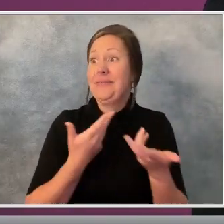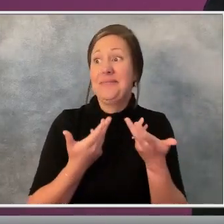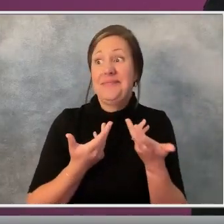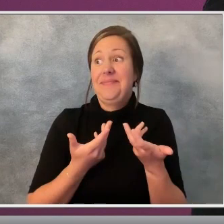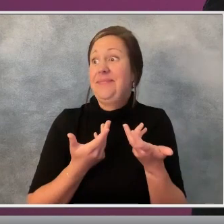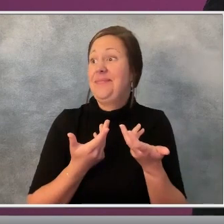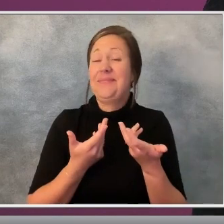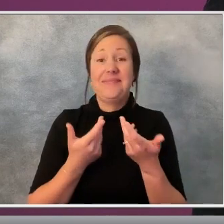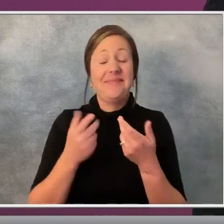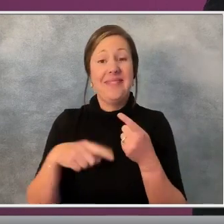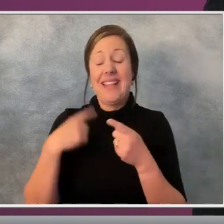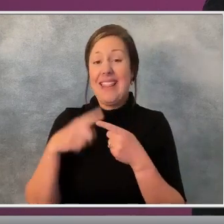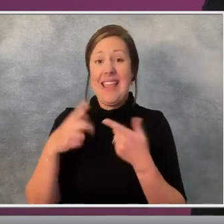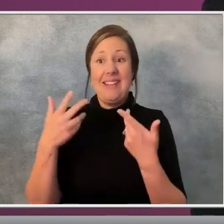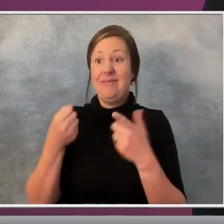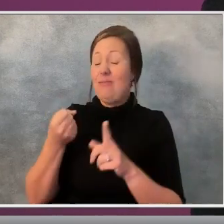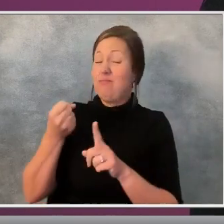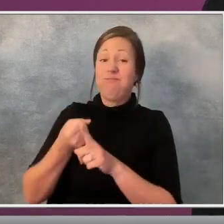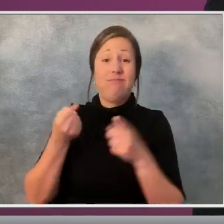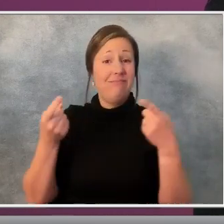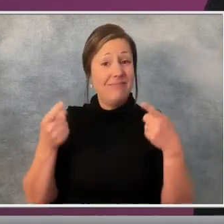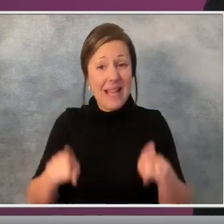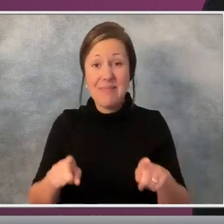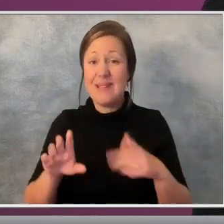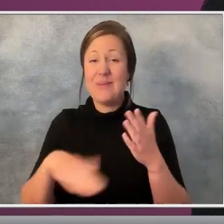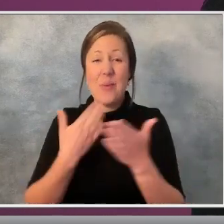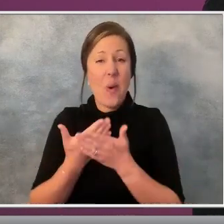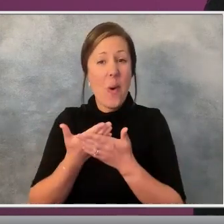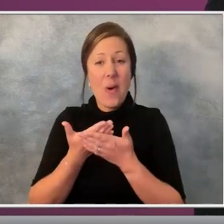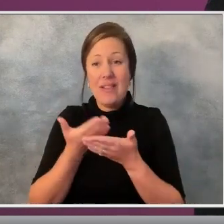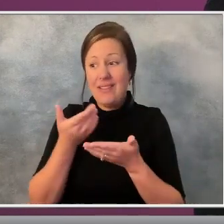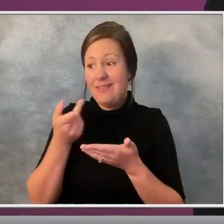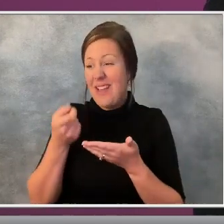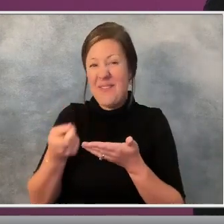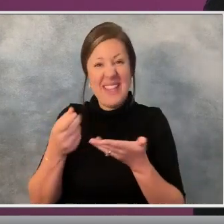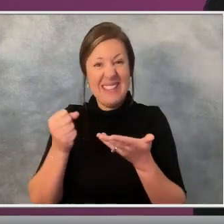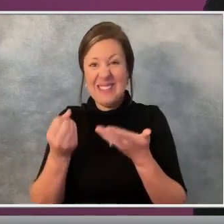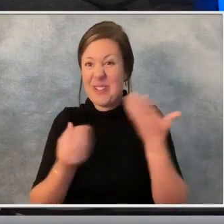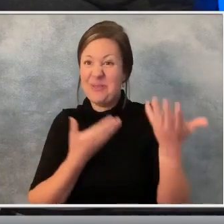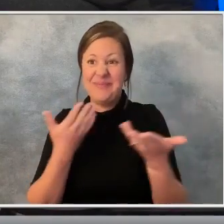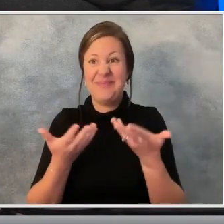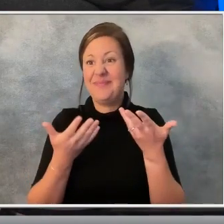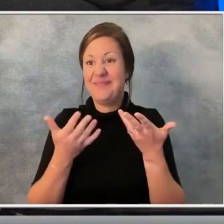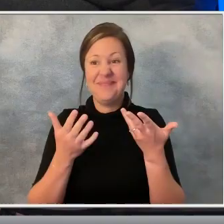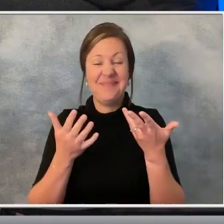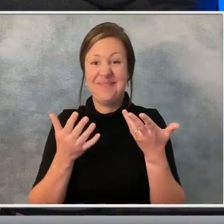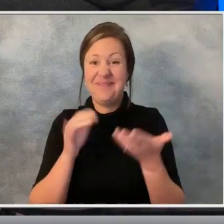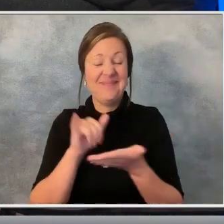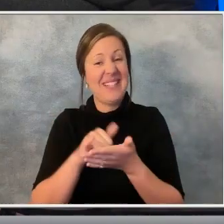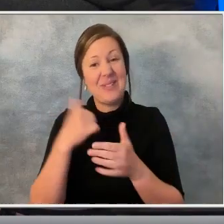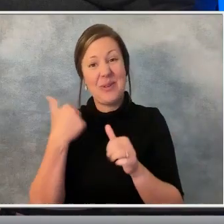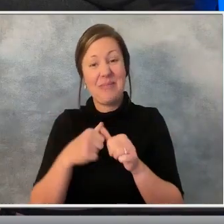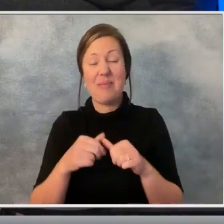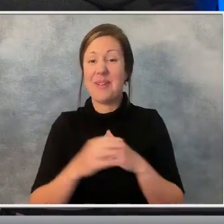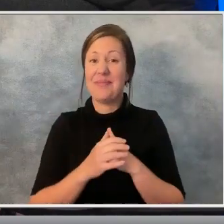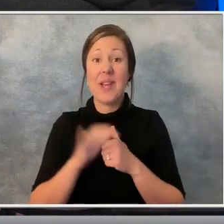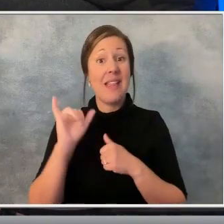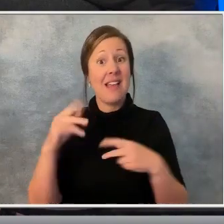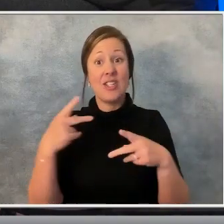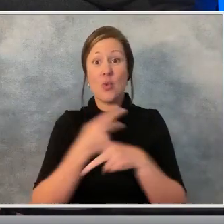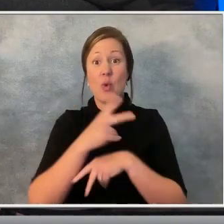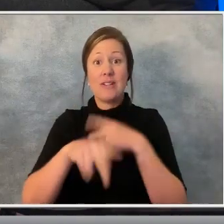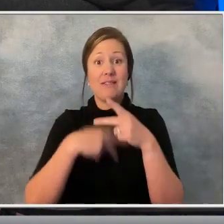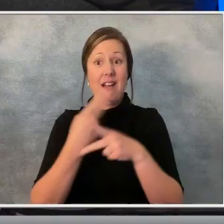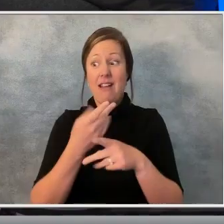blue. So that's all I remember. That's the worst kind of event, because you feel like